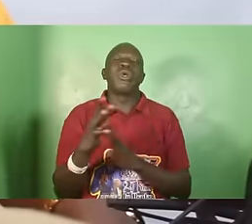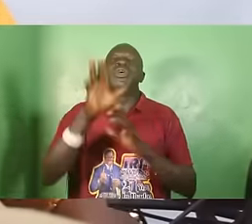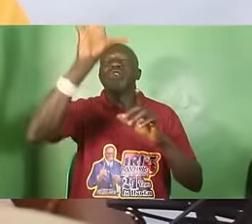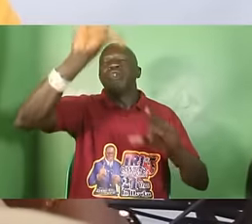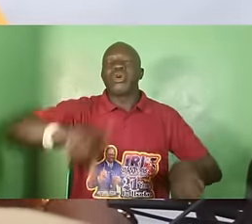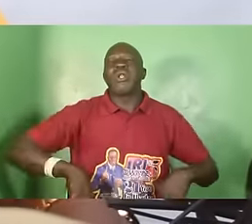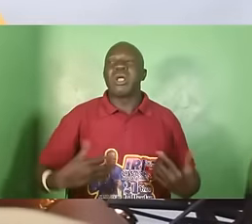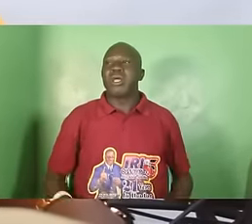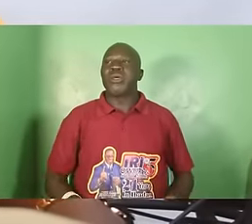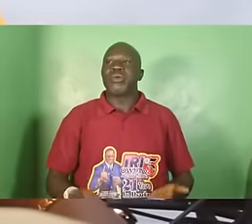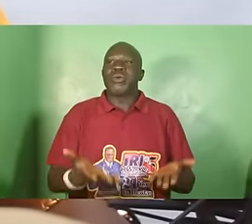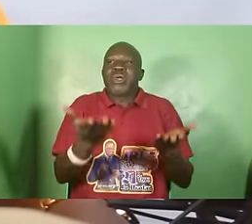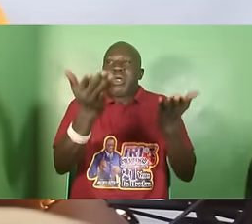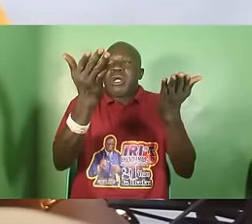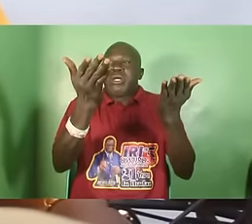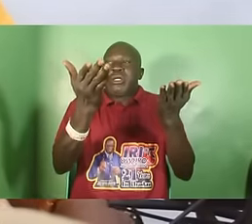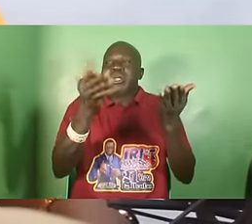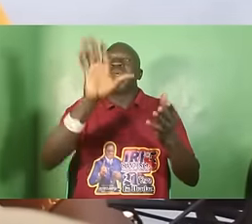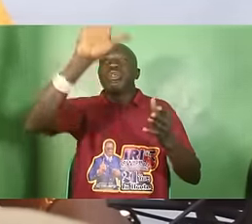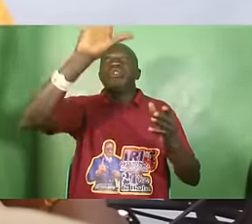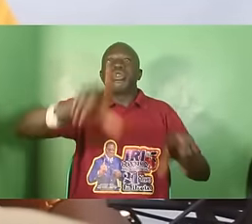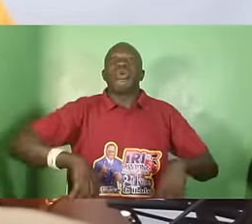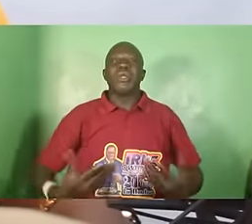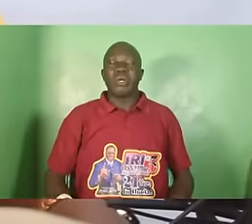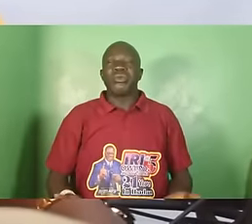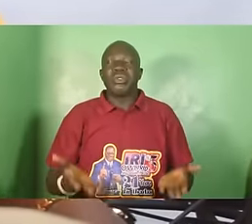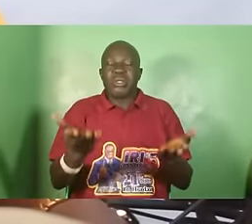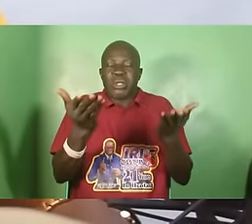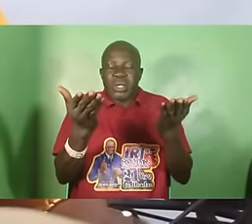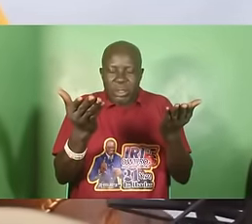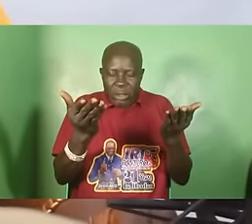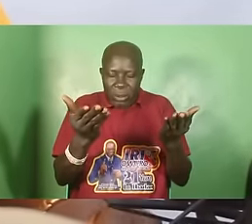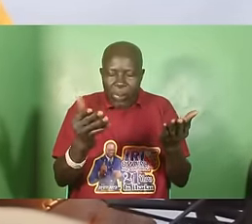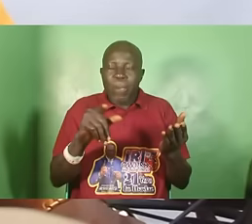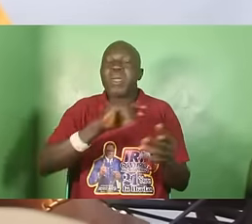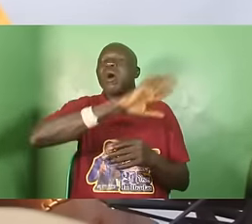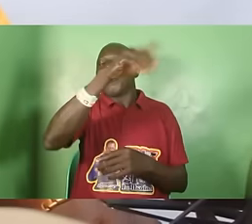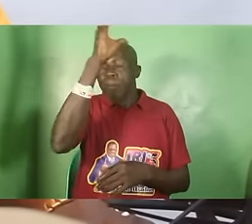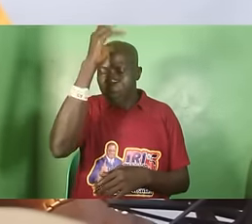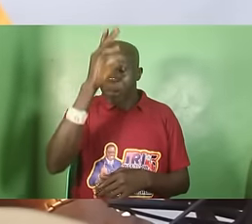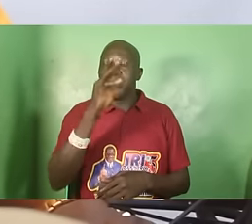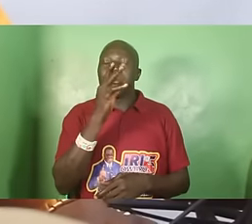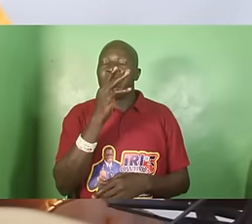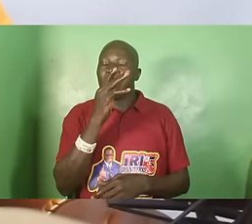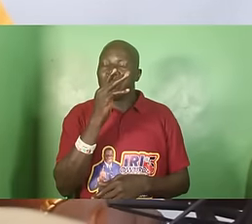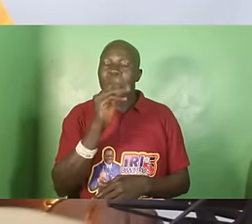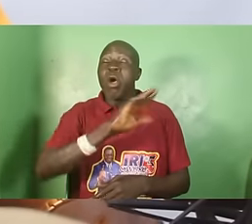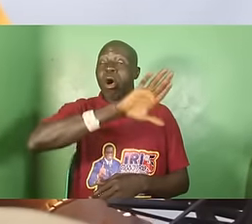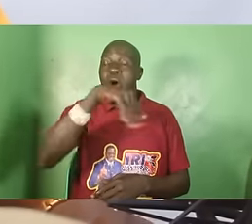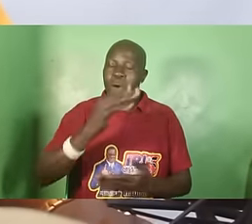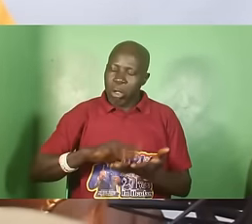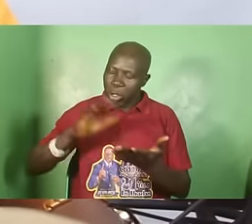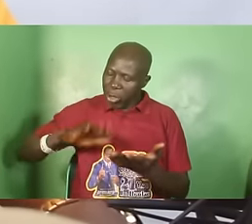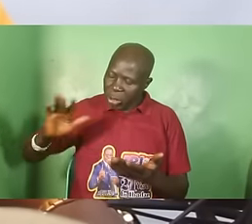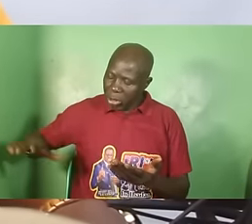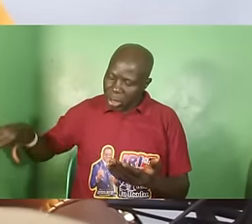ẹ̀ máa dìde. Amen. Mo ní ayé rẹ̀ á dìde. Amen. Ayé mọ́mí àti dádì. Mọ́mí náà dádì. I want my own logo to